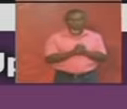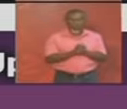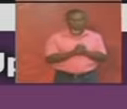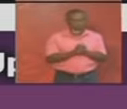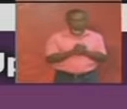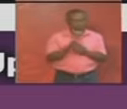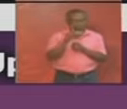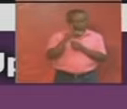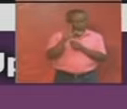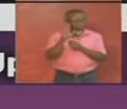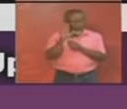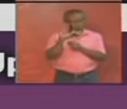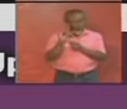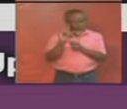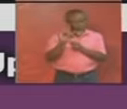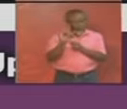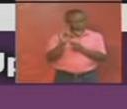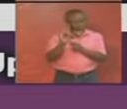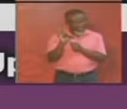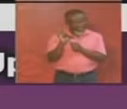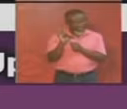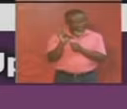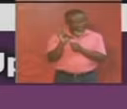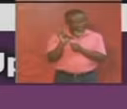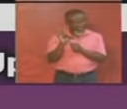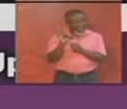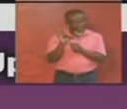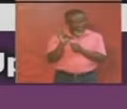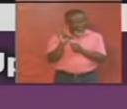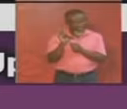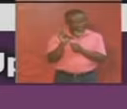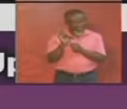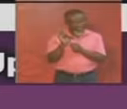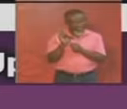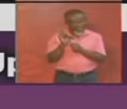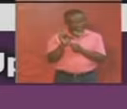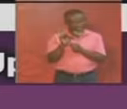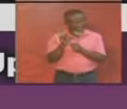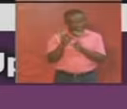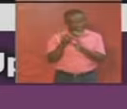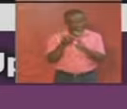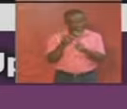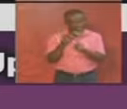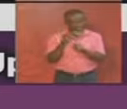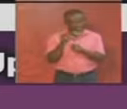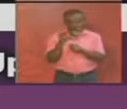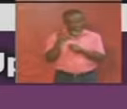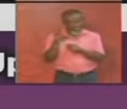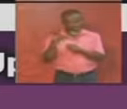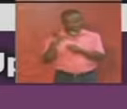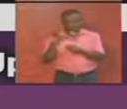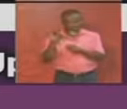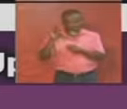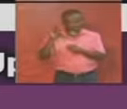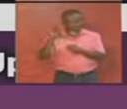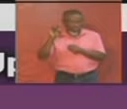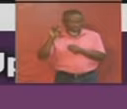159 total cases as compared to the 7,800 cases we've seen as a country,